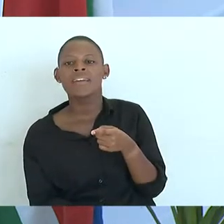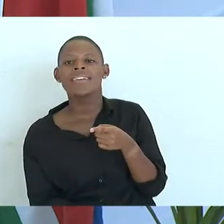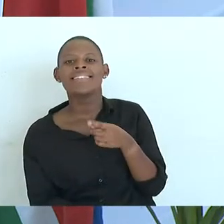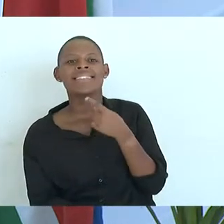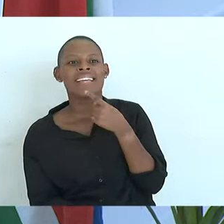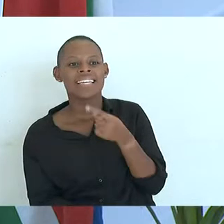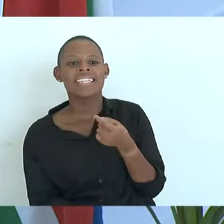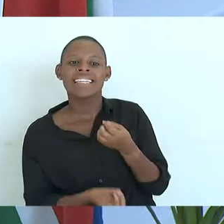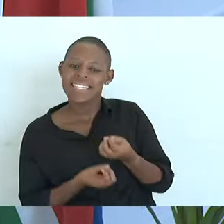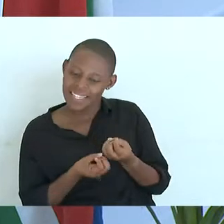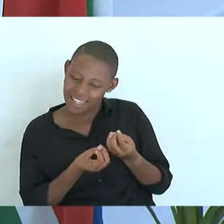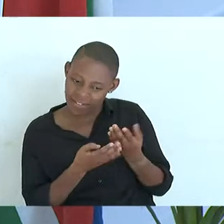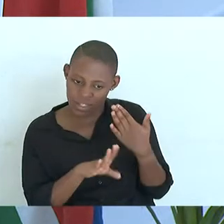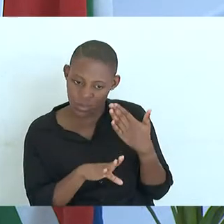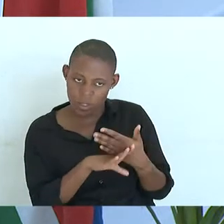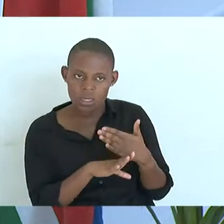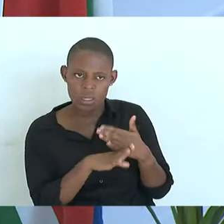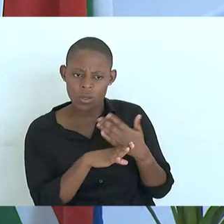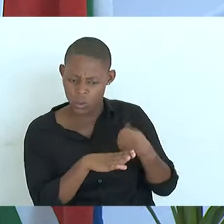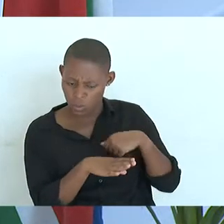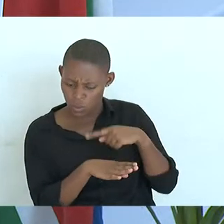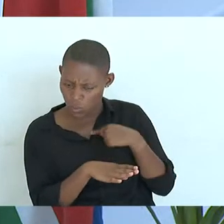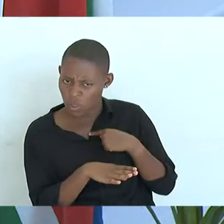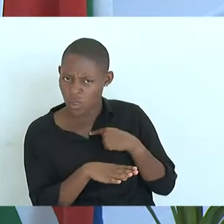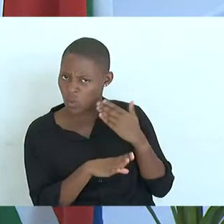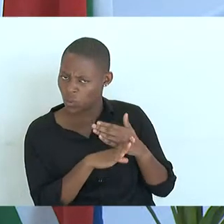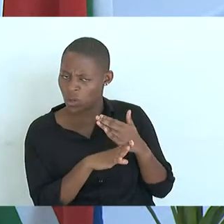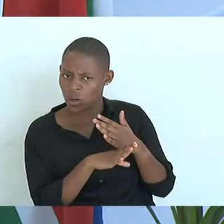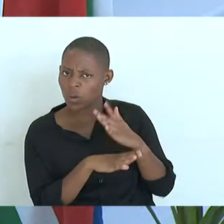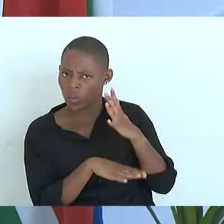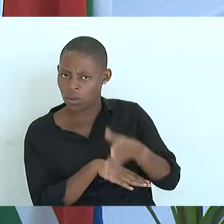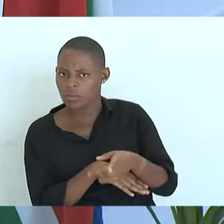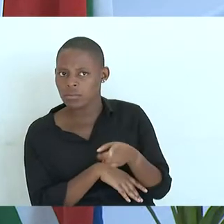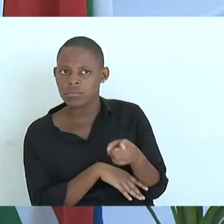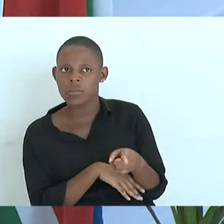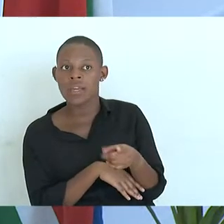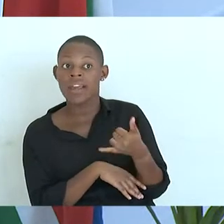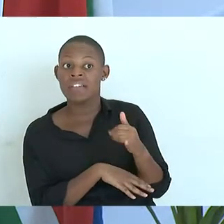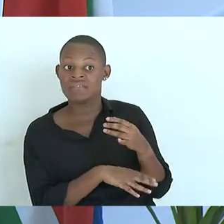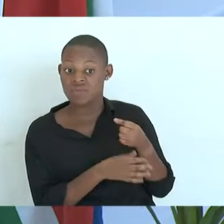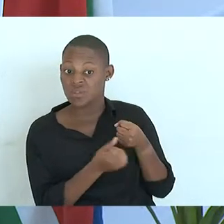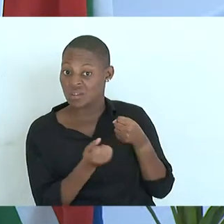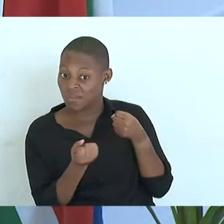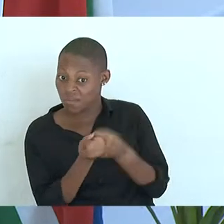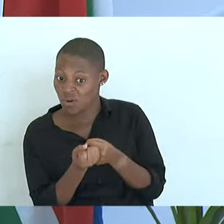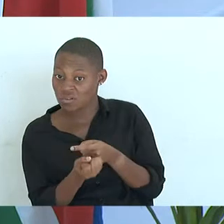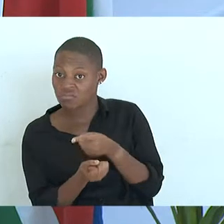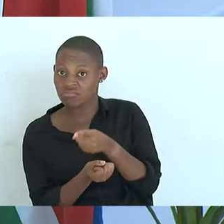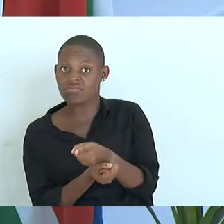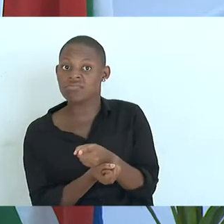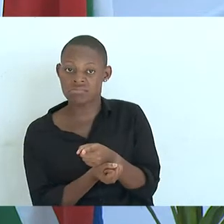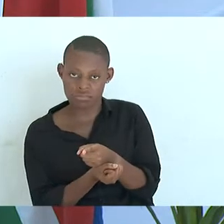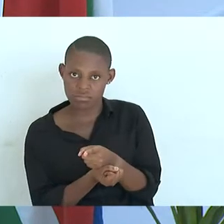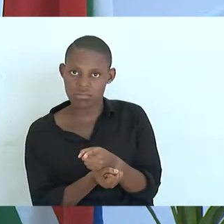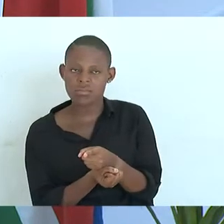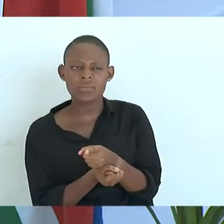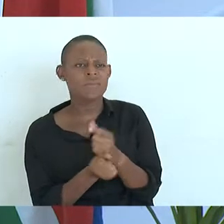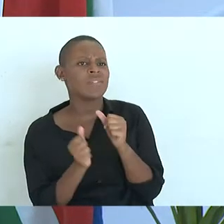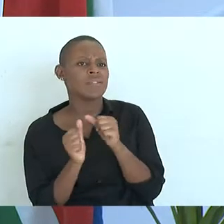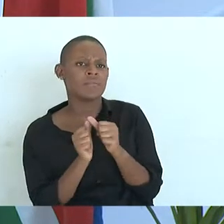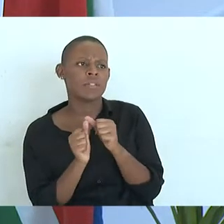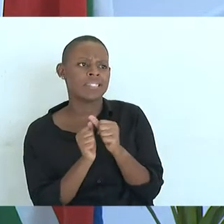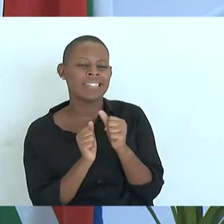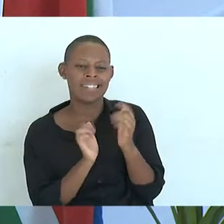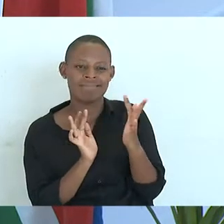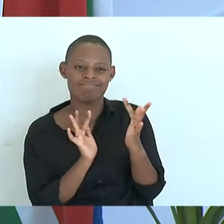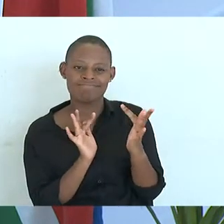umsebenzi sisebenze, kodwa masizwelana futhi supporta lombono kungcono ukuxhumana direct